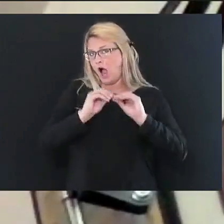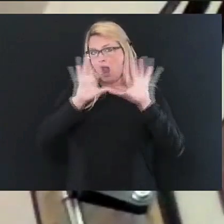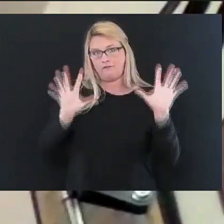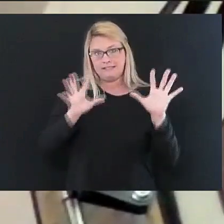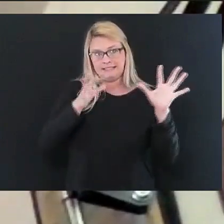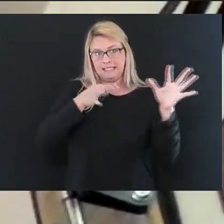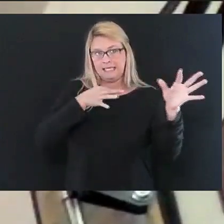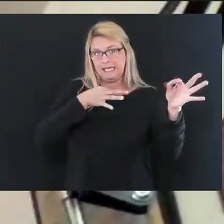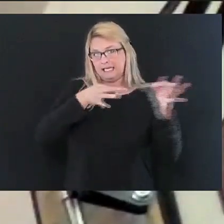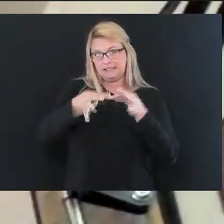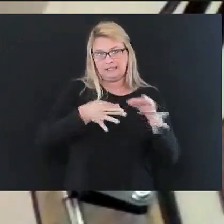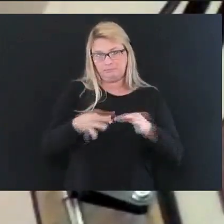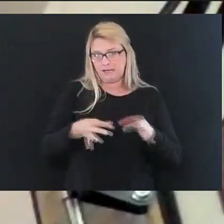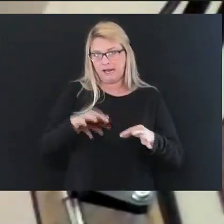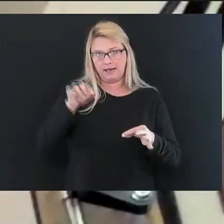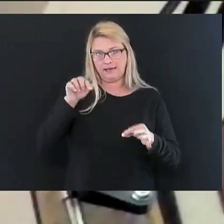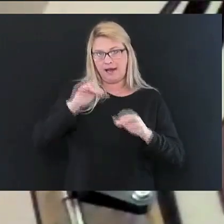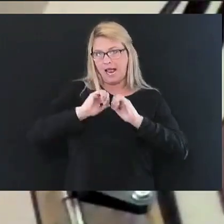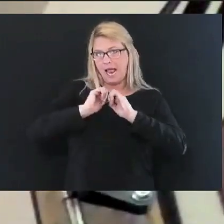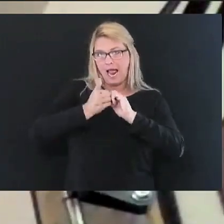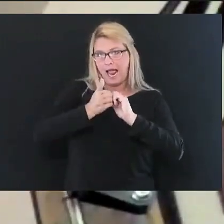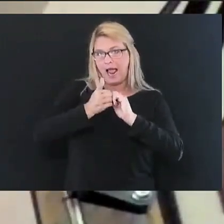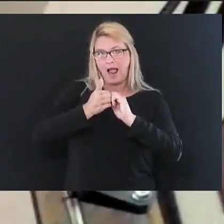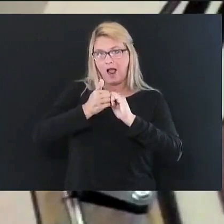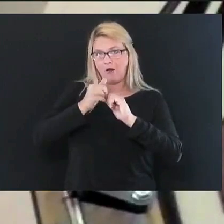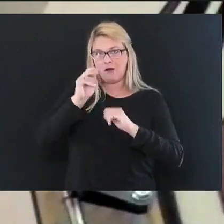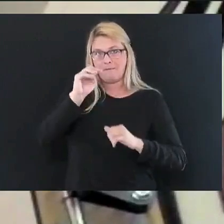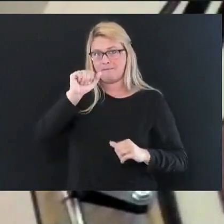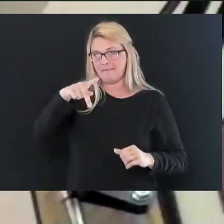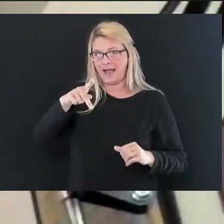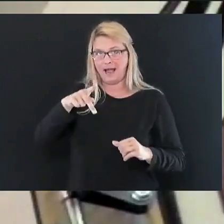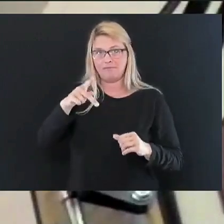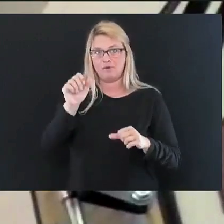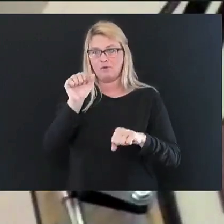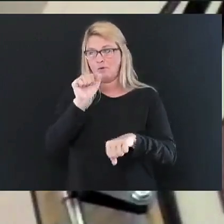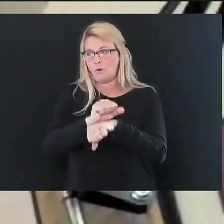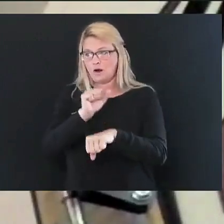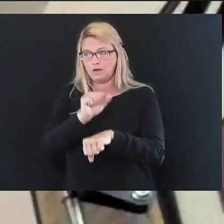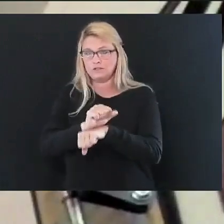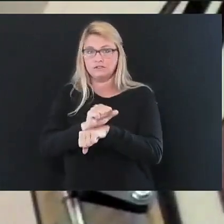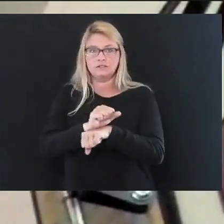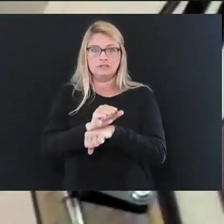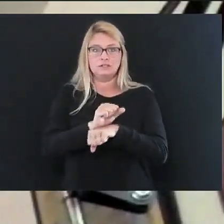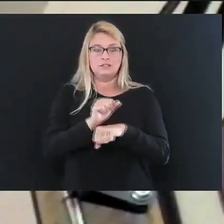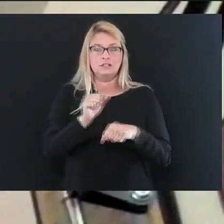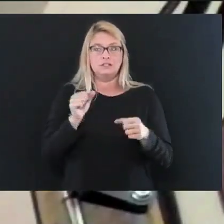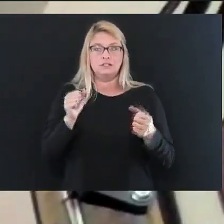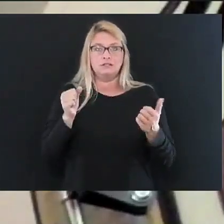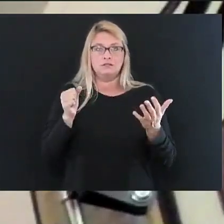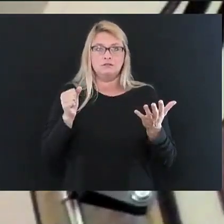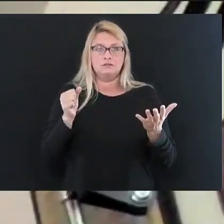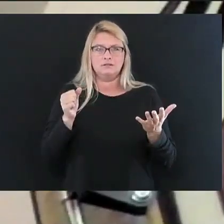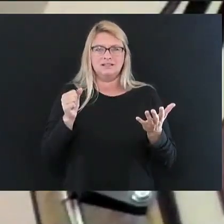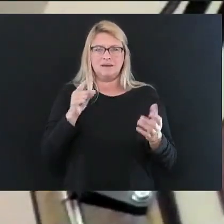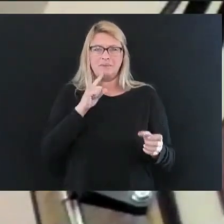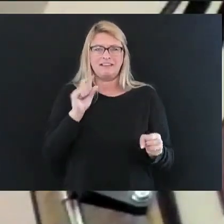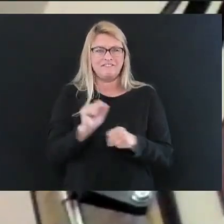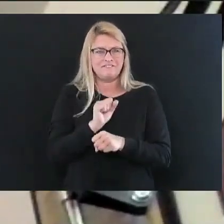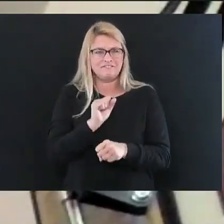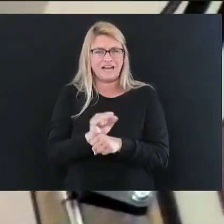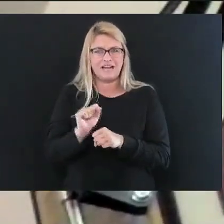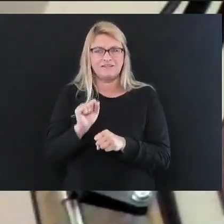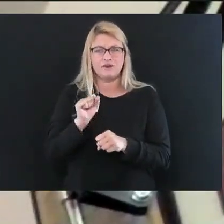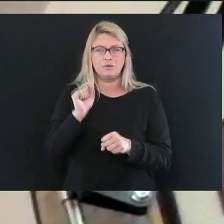again for how the metrics work, why we have two separate metrics, how all this works. The fact that we have to